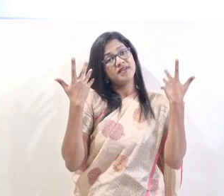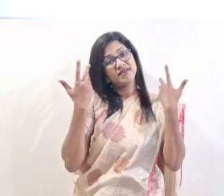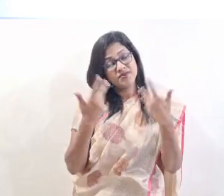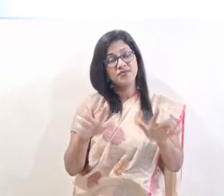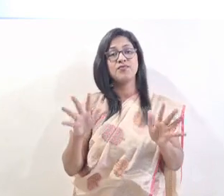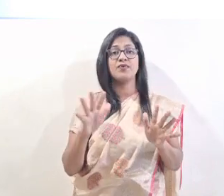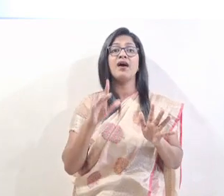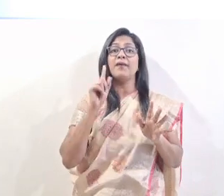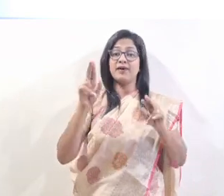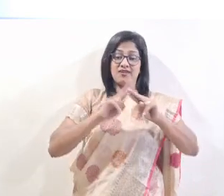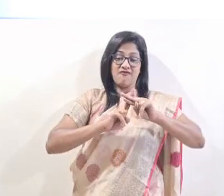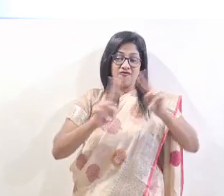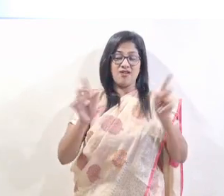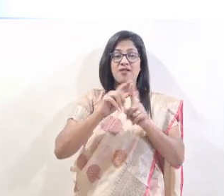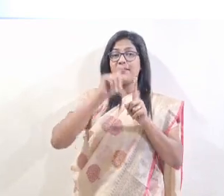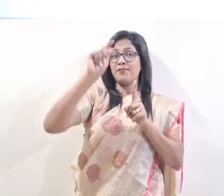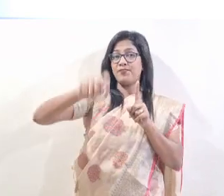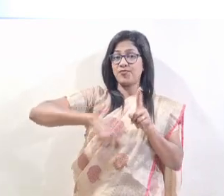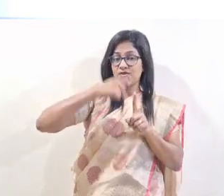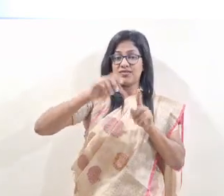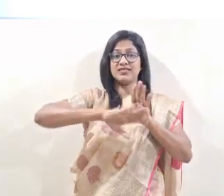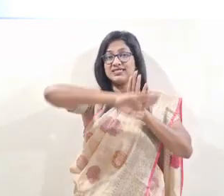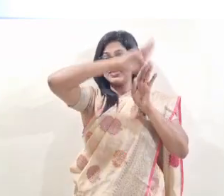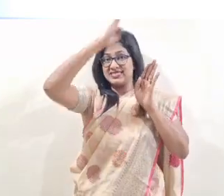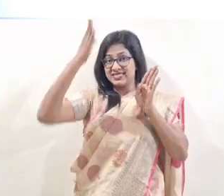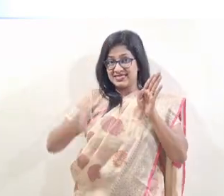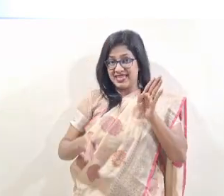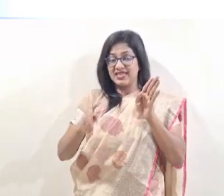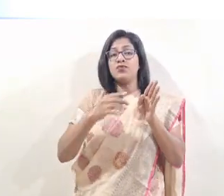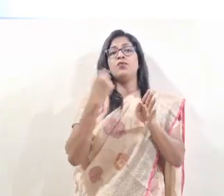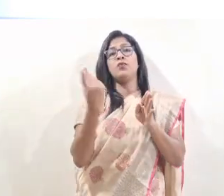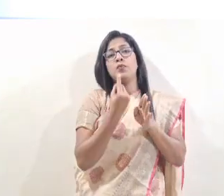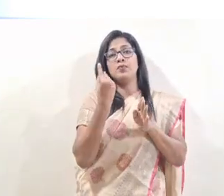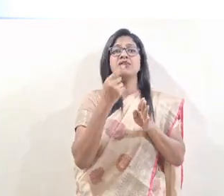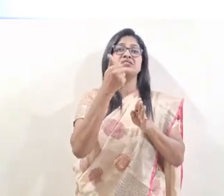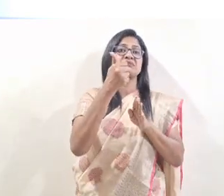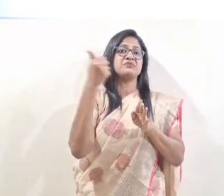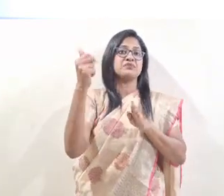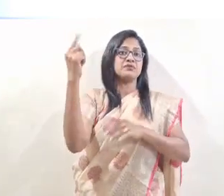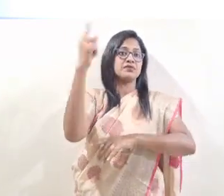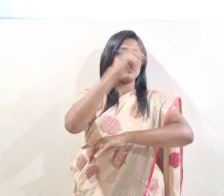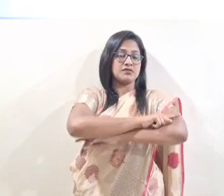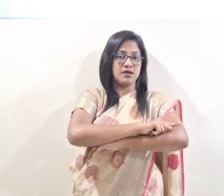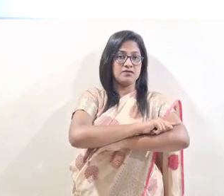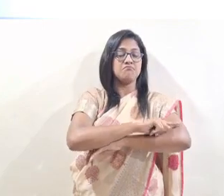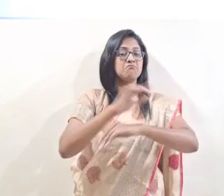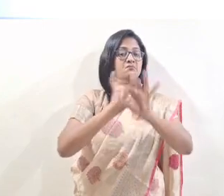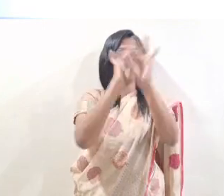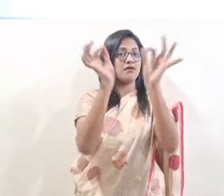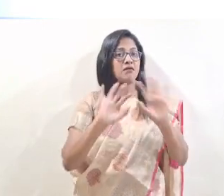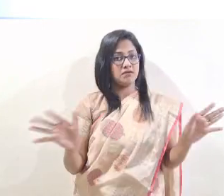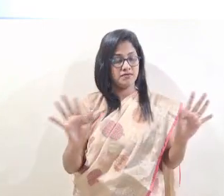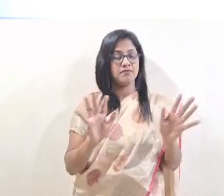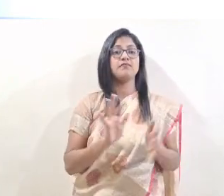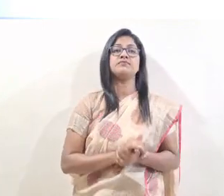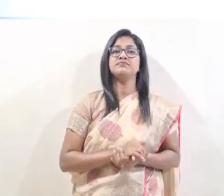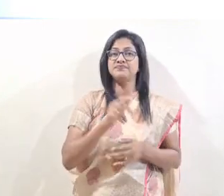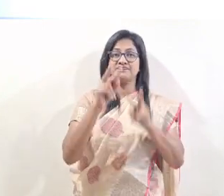this entire project, tunneling took only 66 days to complete it. As you can